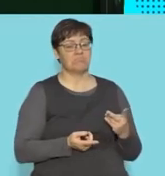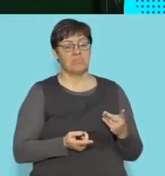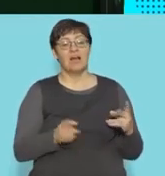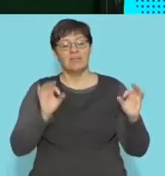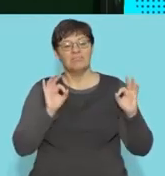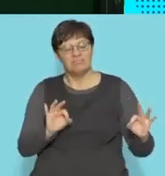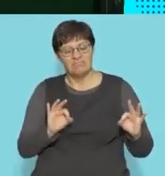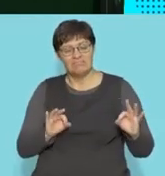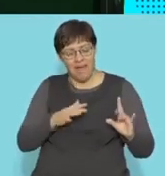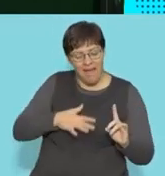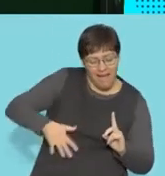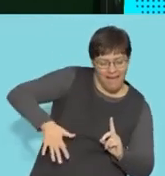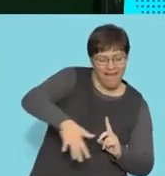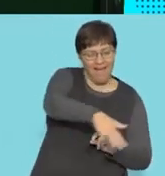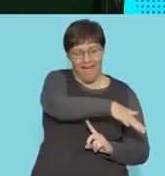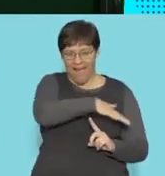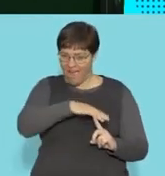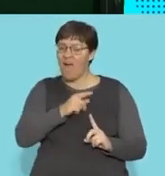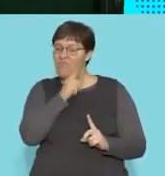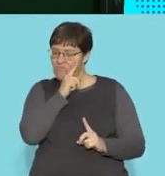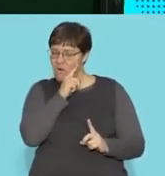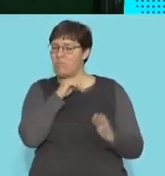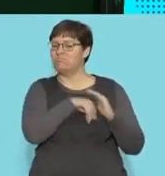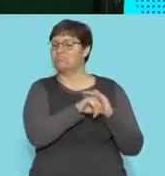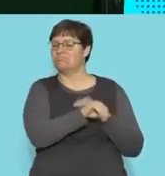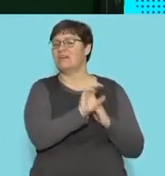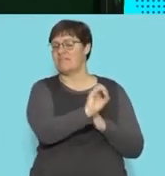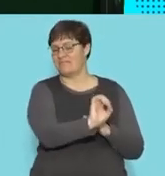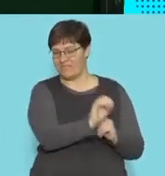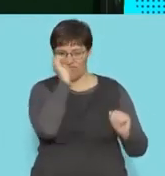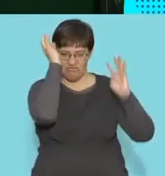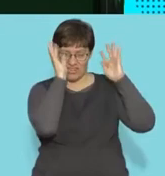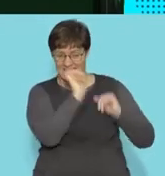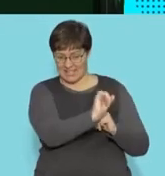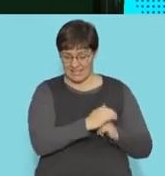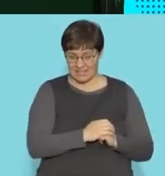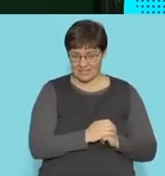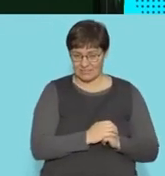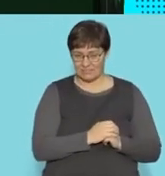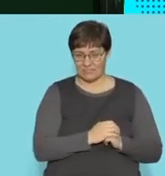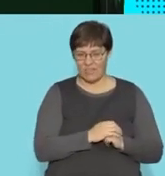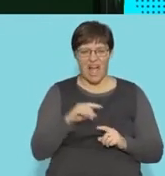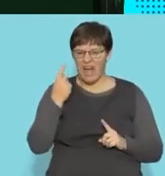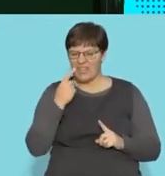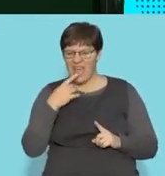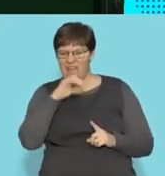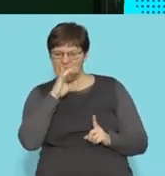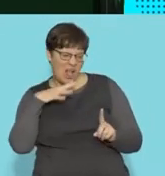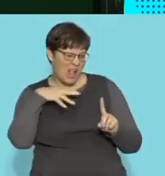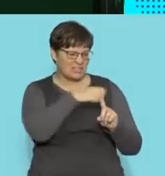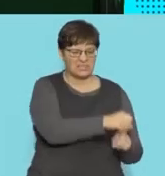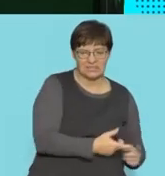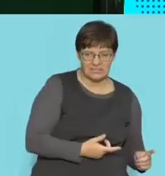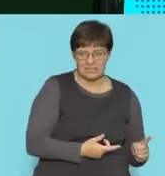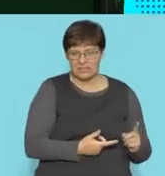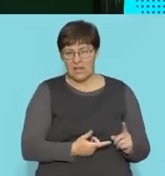the correct or ideal conditions for this group of reindeer. There were no predators,